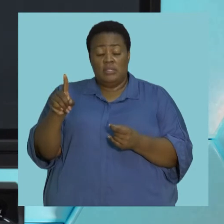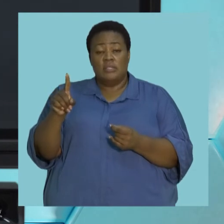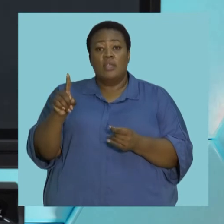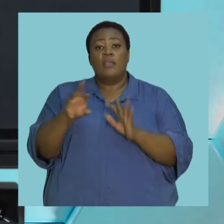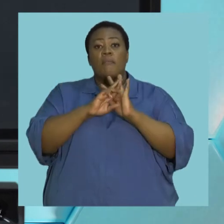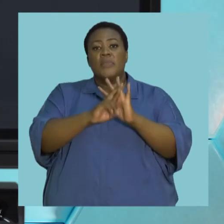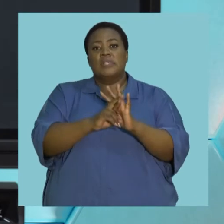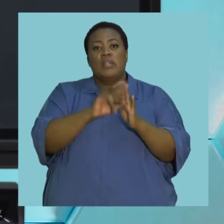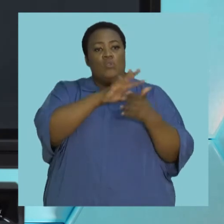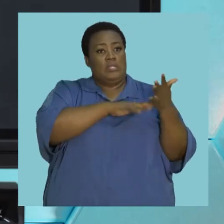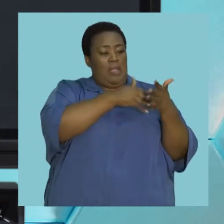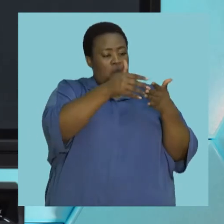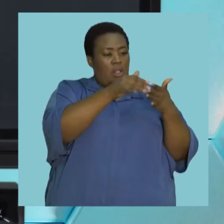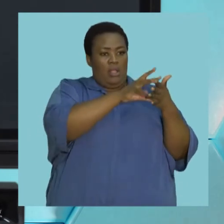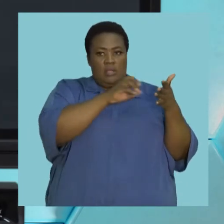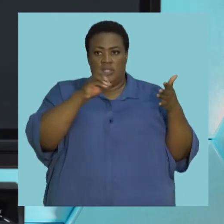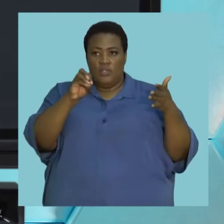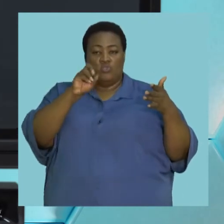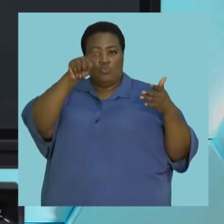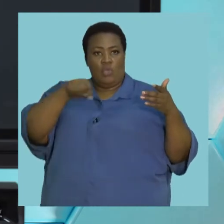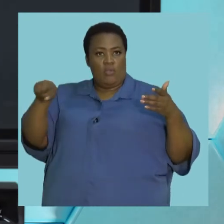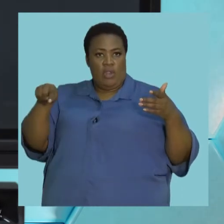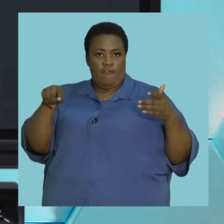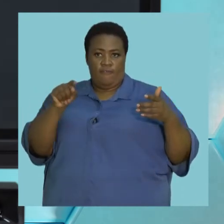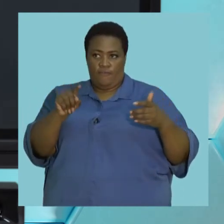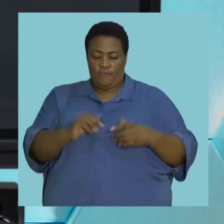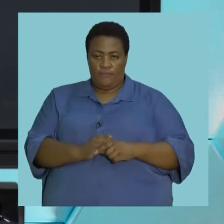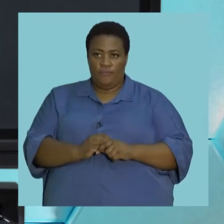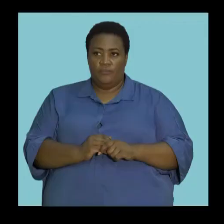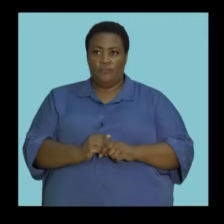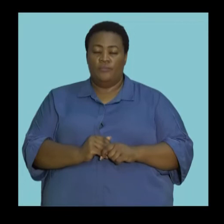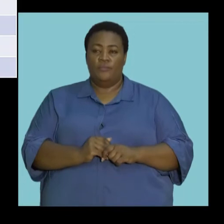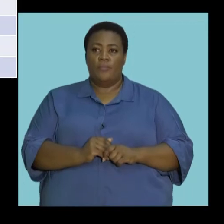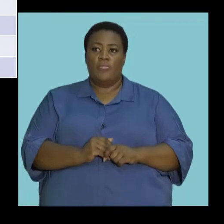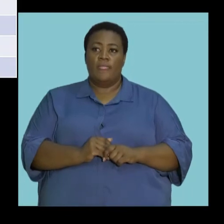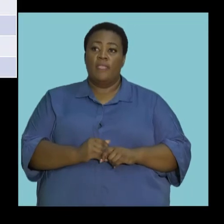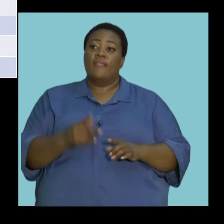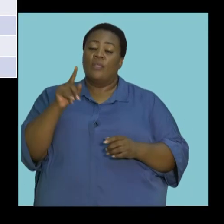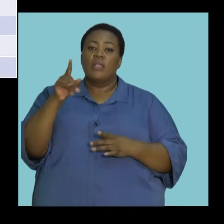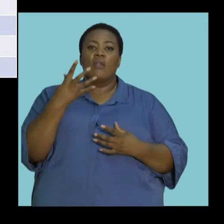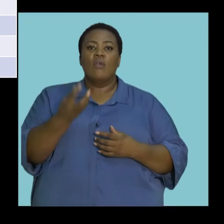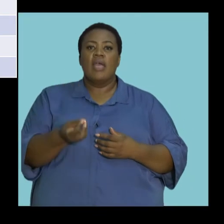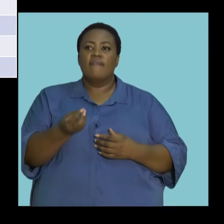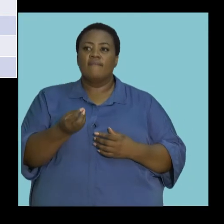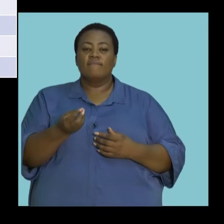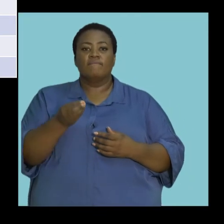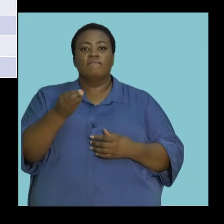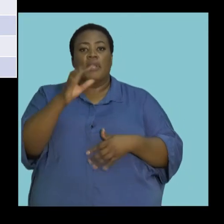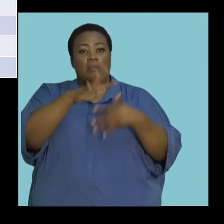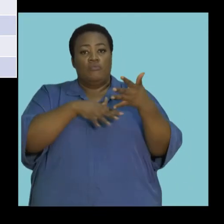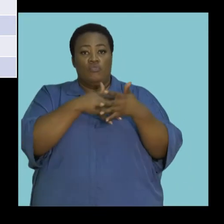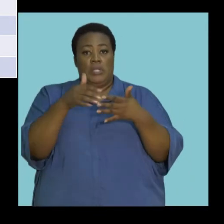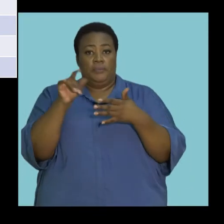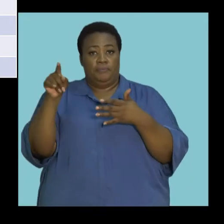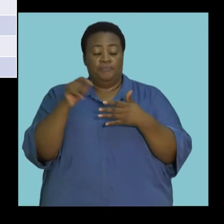is to present this from a table onto a graph. So let's get straight into that. So here we have